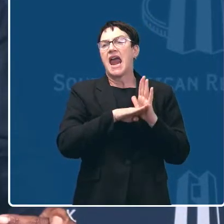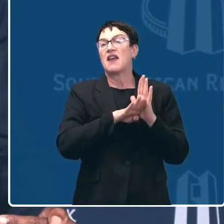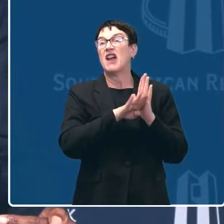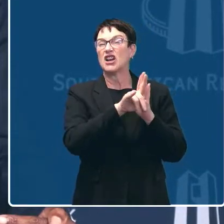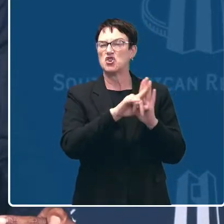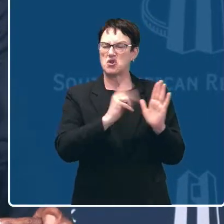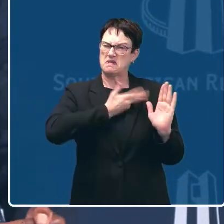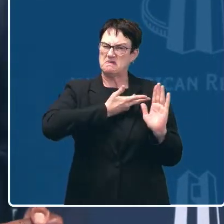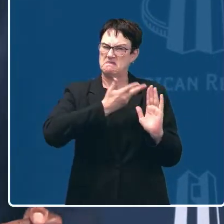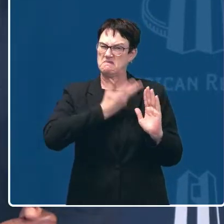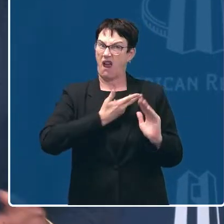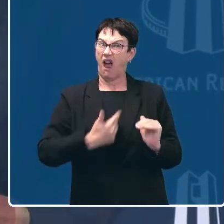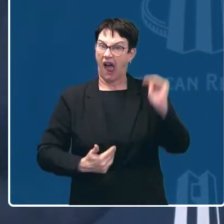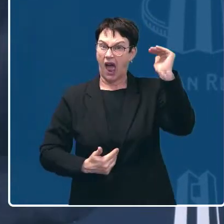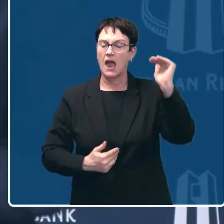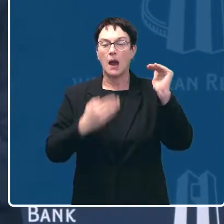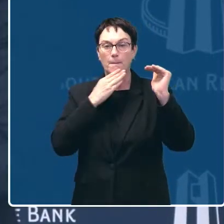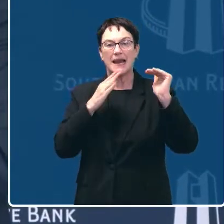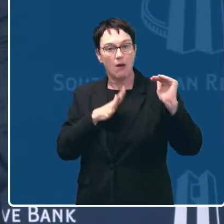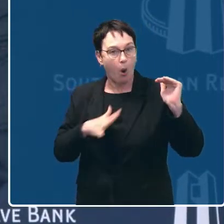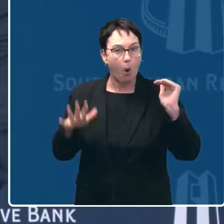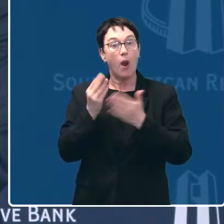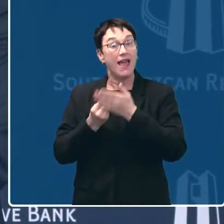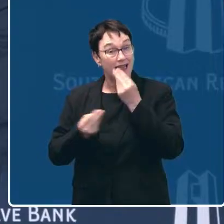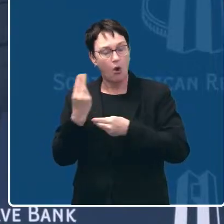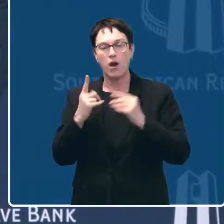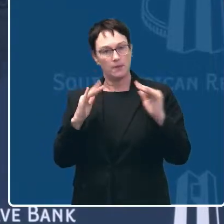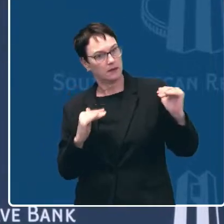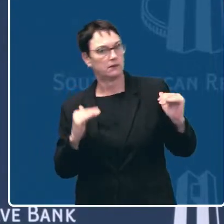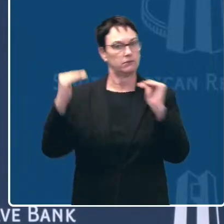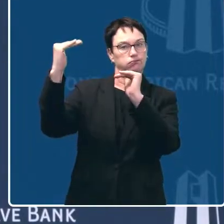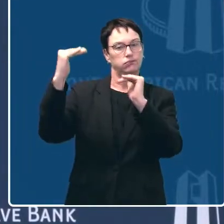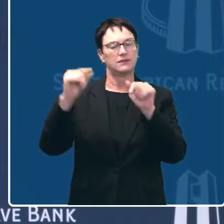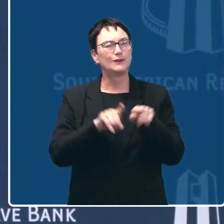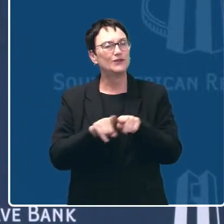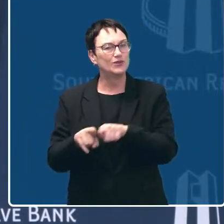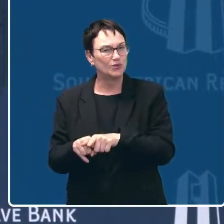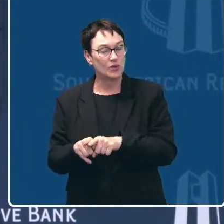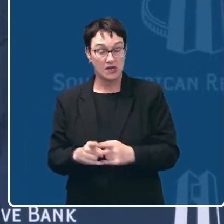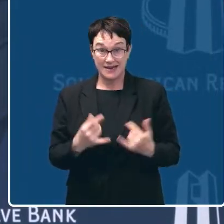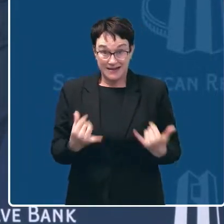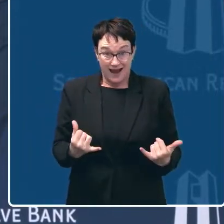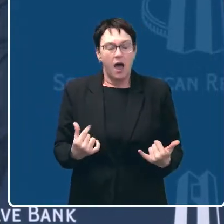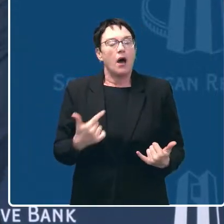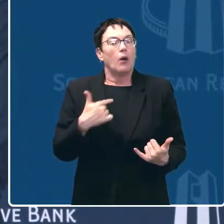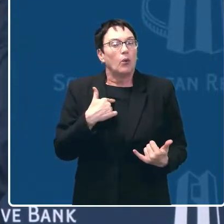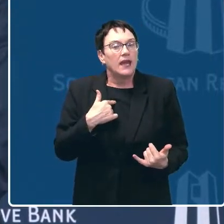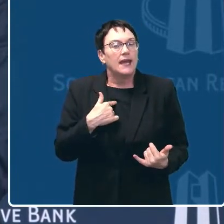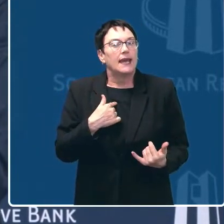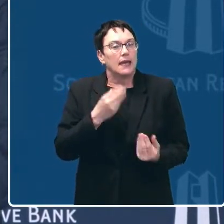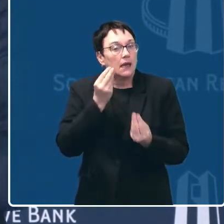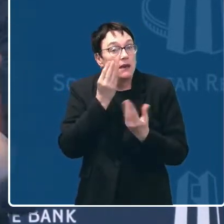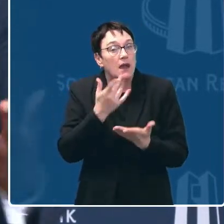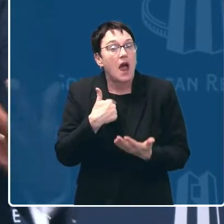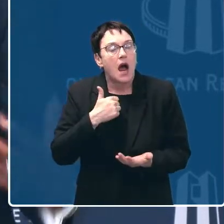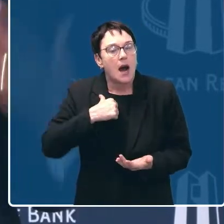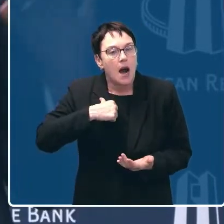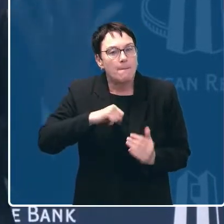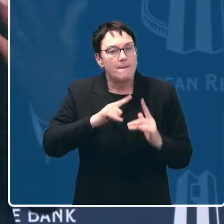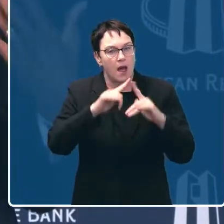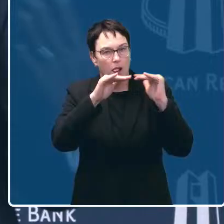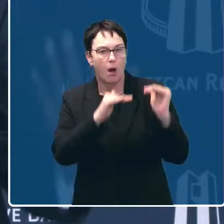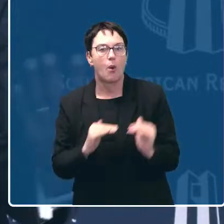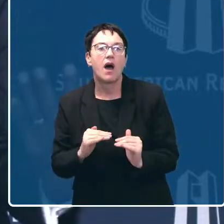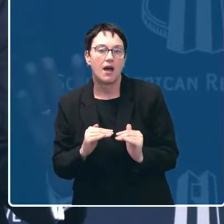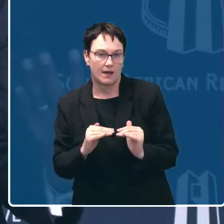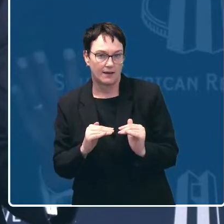So today the scenario that we presented of a lower, what would happen? That is what, because